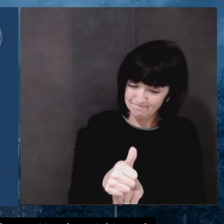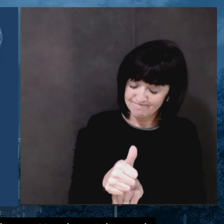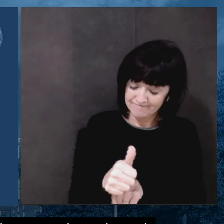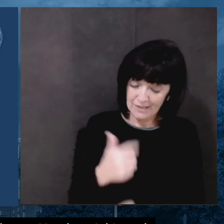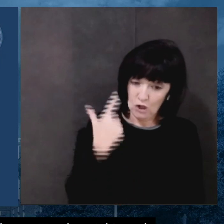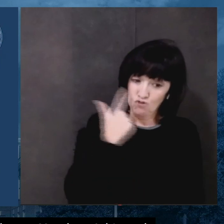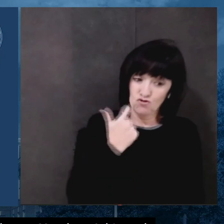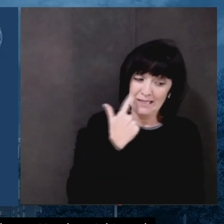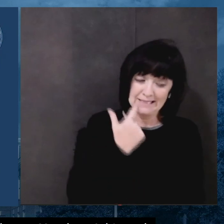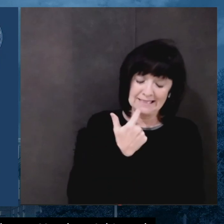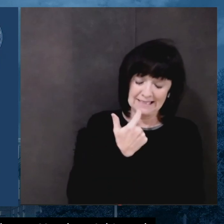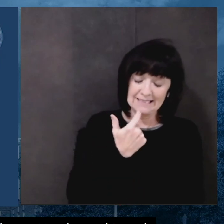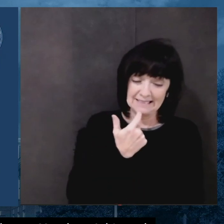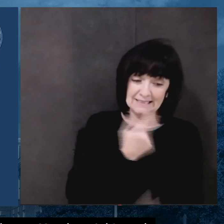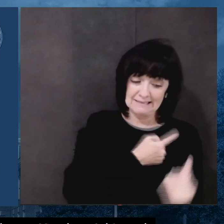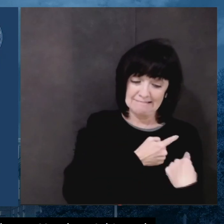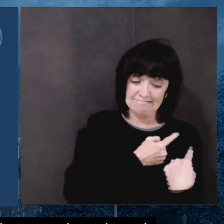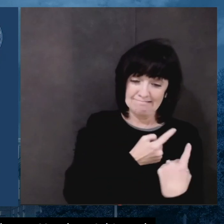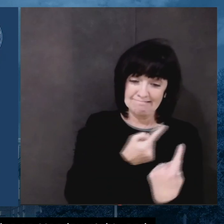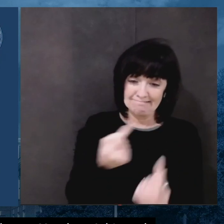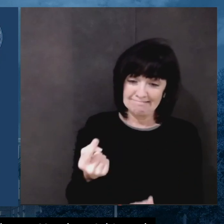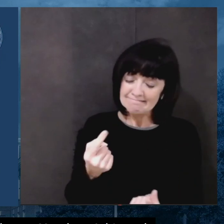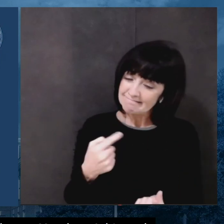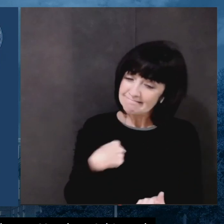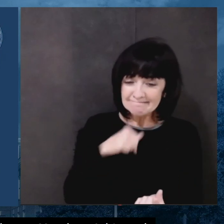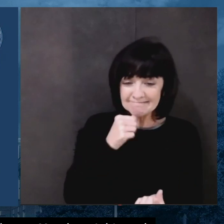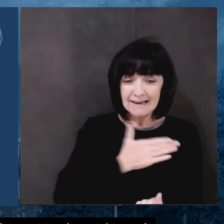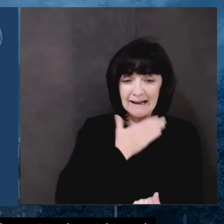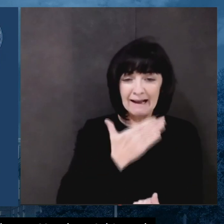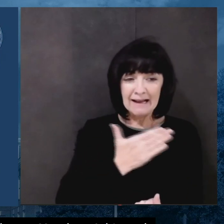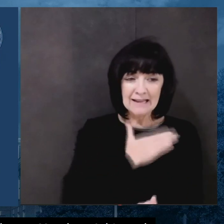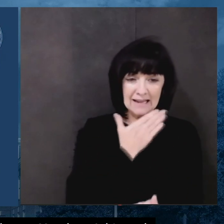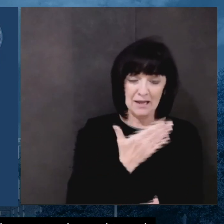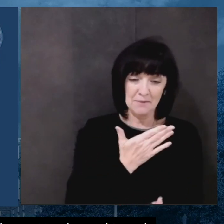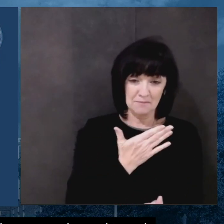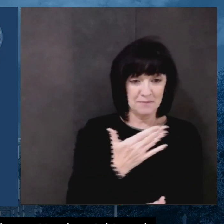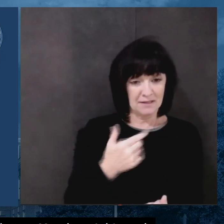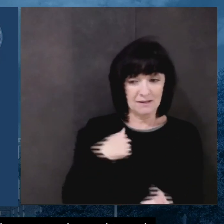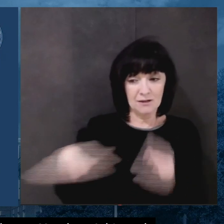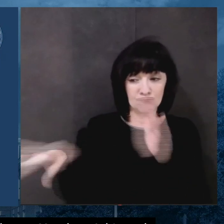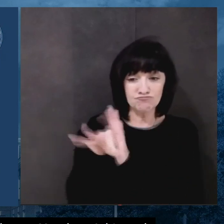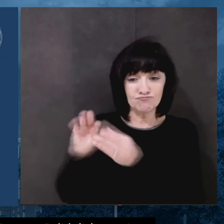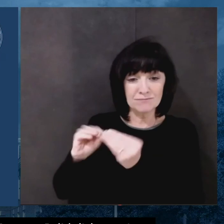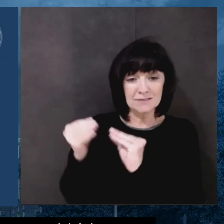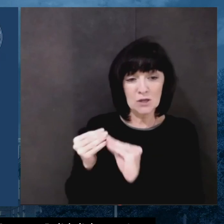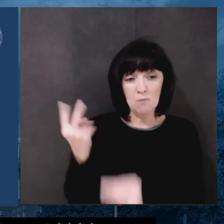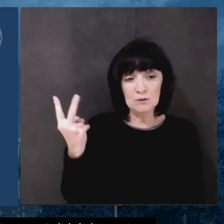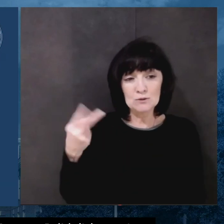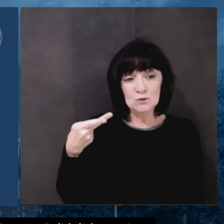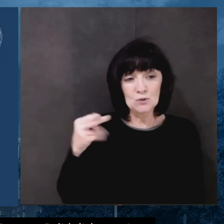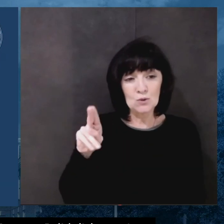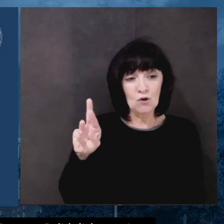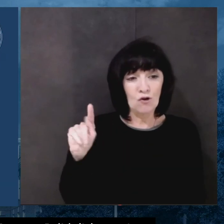guess I wouldn't be of the mind to make a change. I would like to see maybe